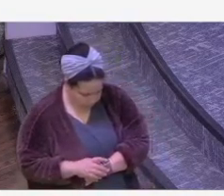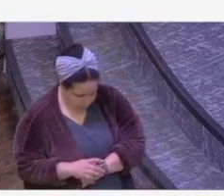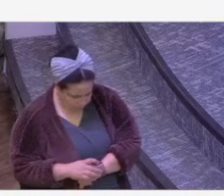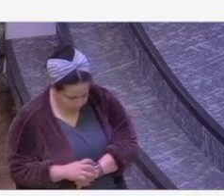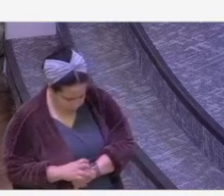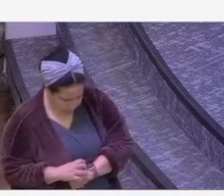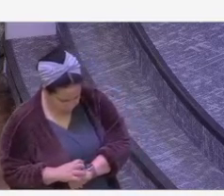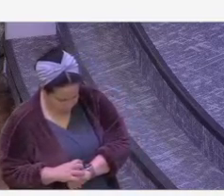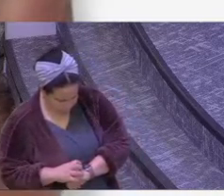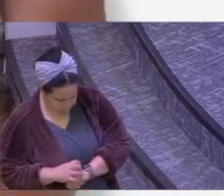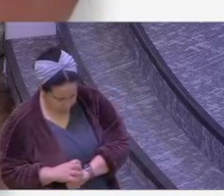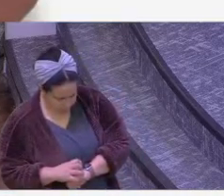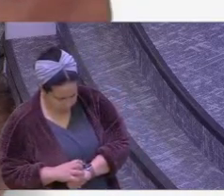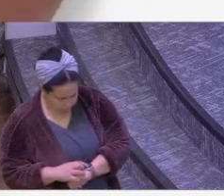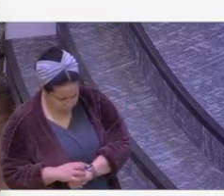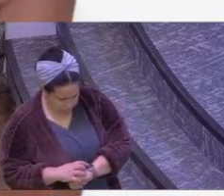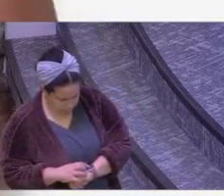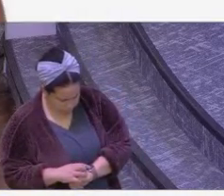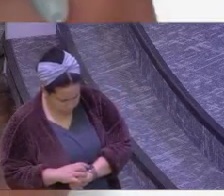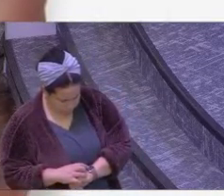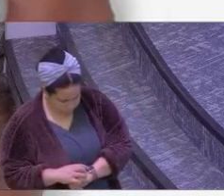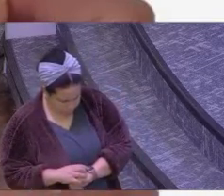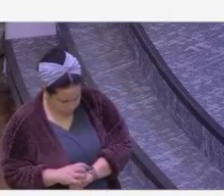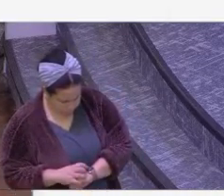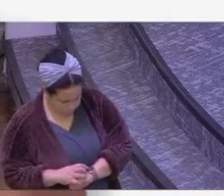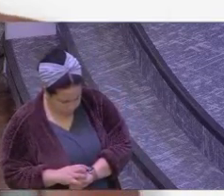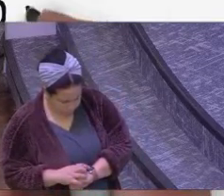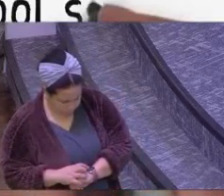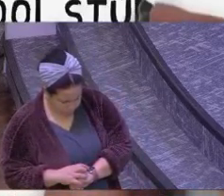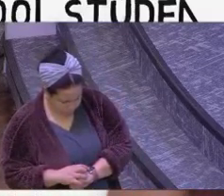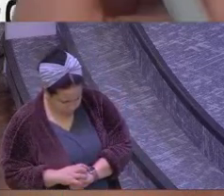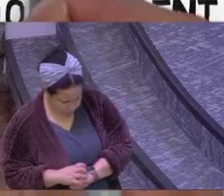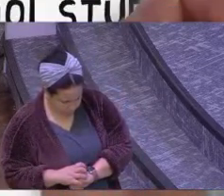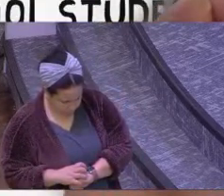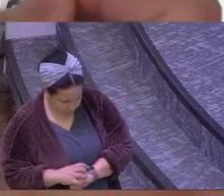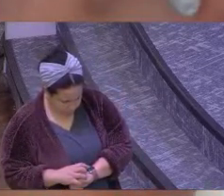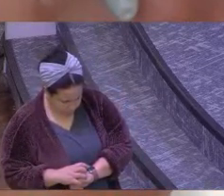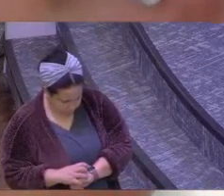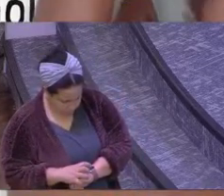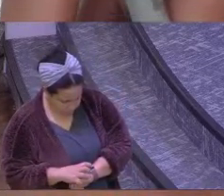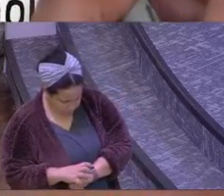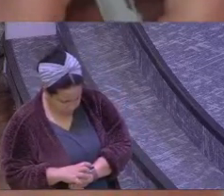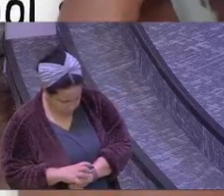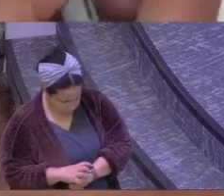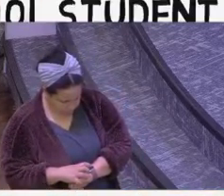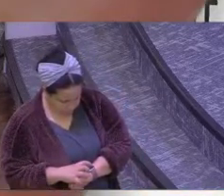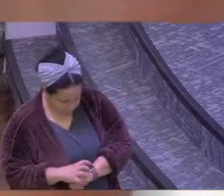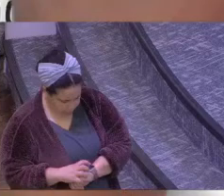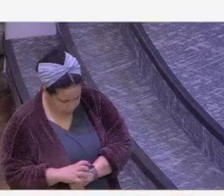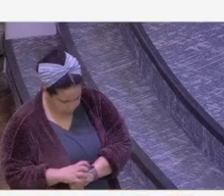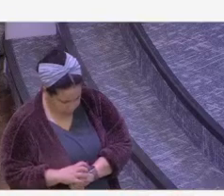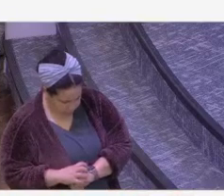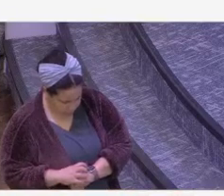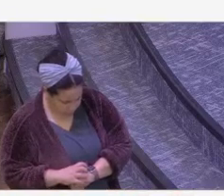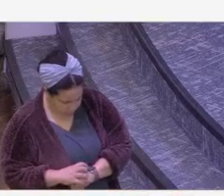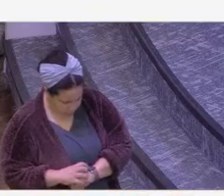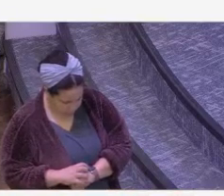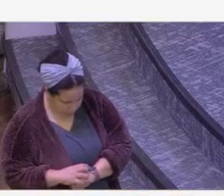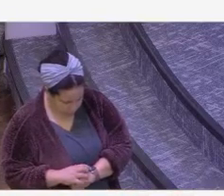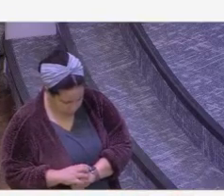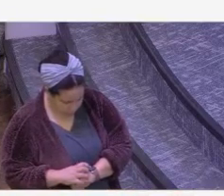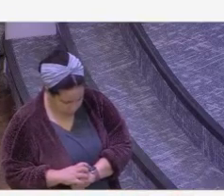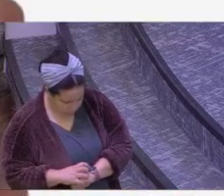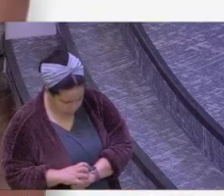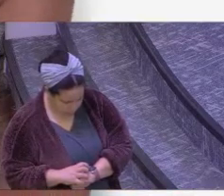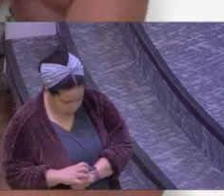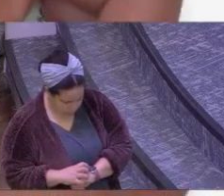school students were the least expensive to educate and assigned them a weight of 1. Middle school, by comparison, is weighted slightly higher.